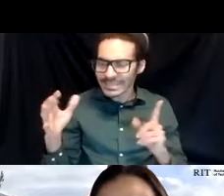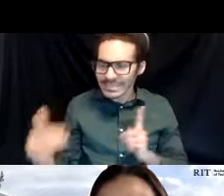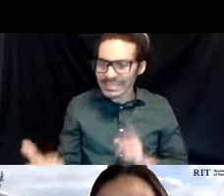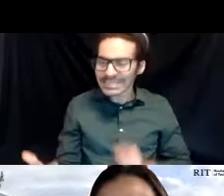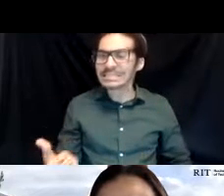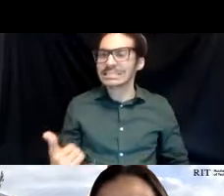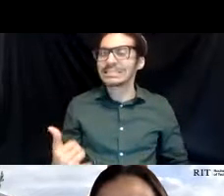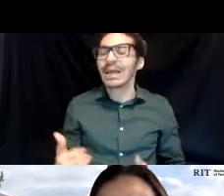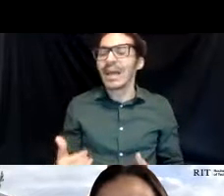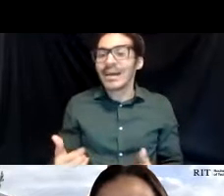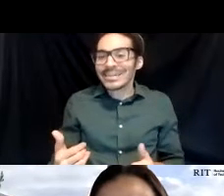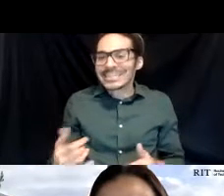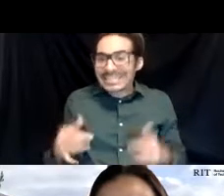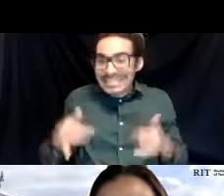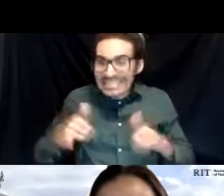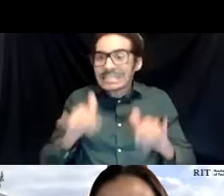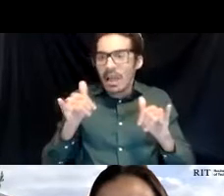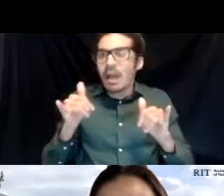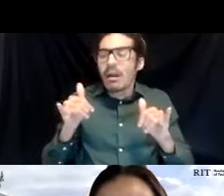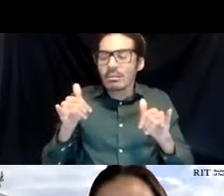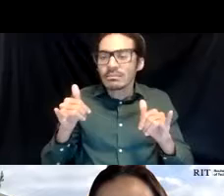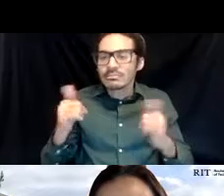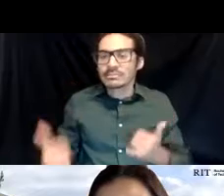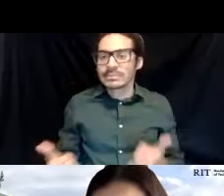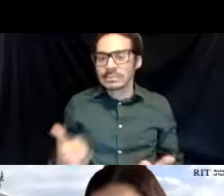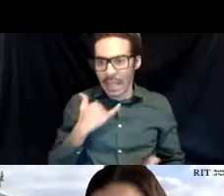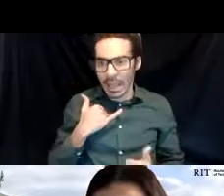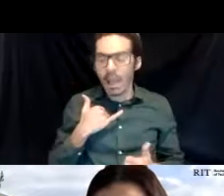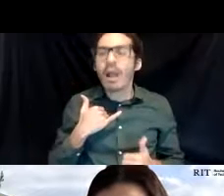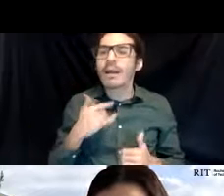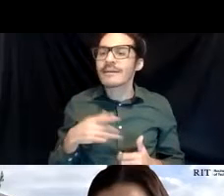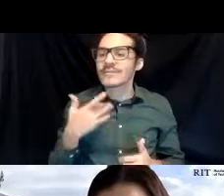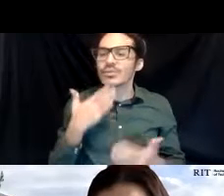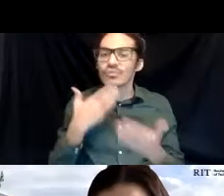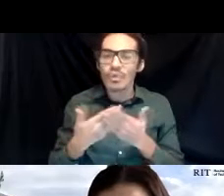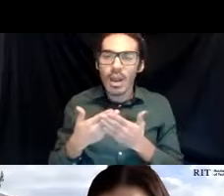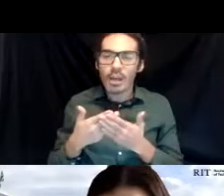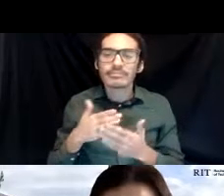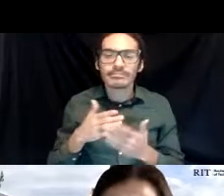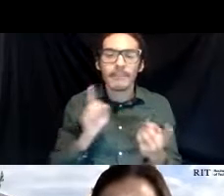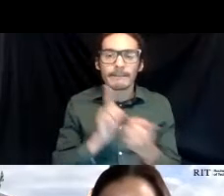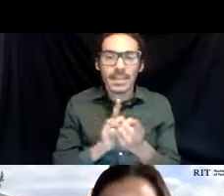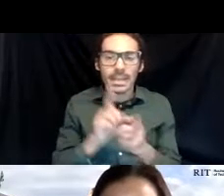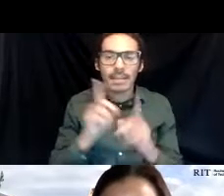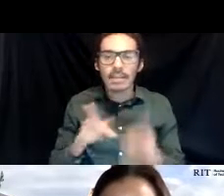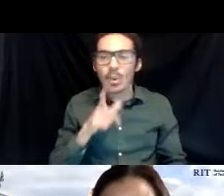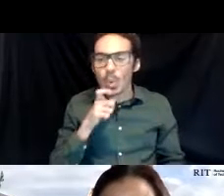to this day, and really just made me feel good about encountering people who were different.